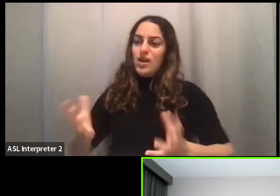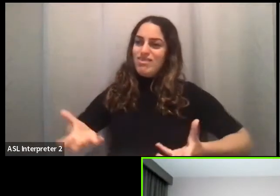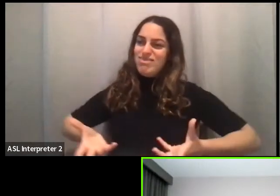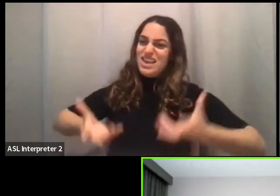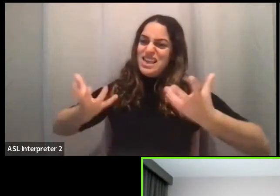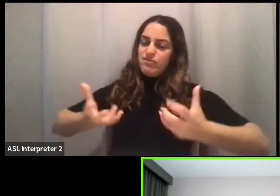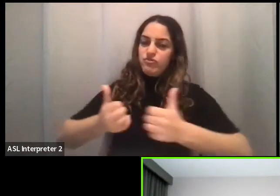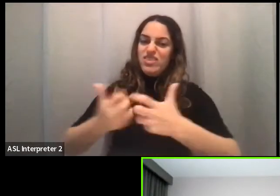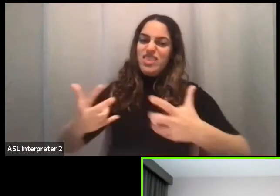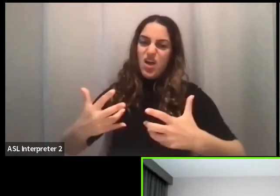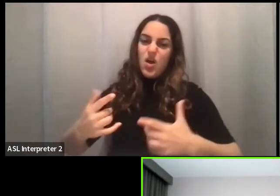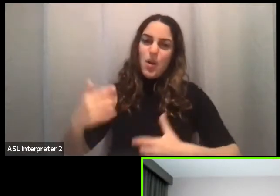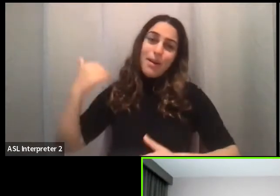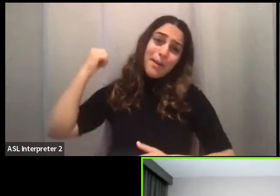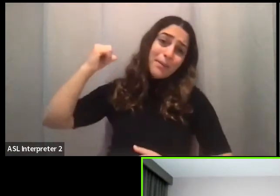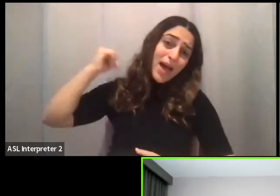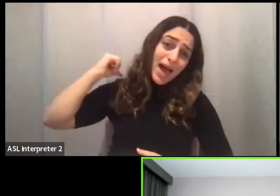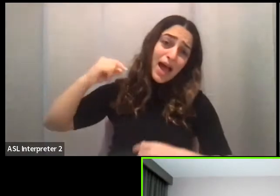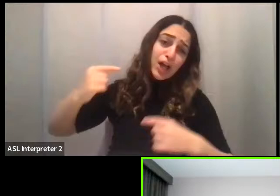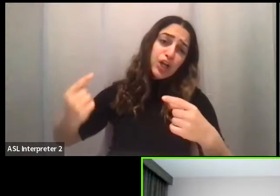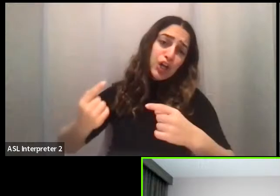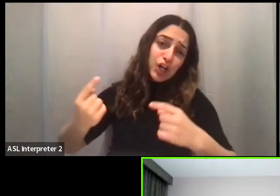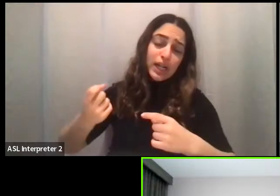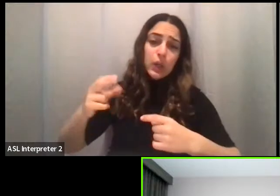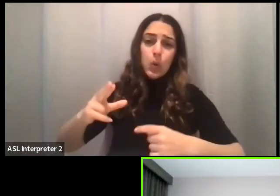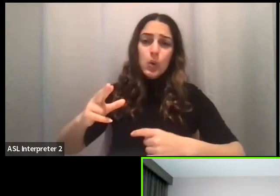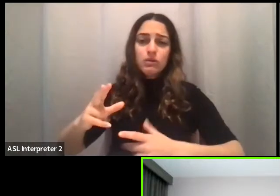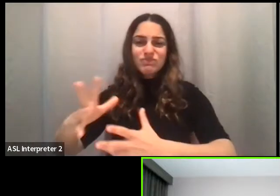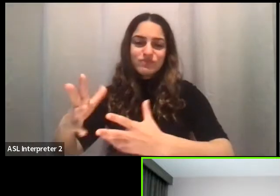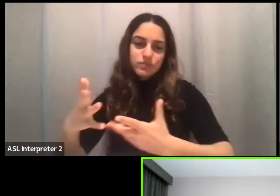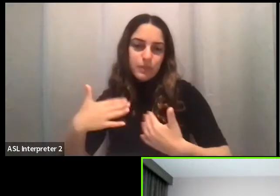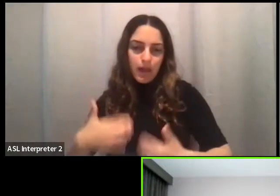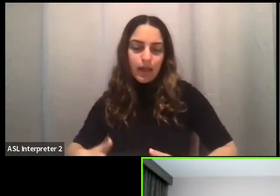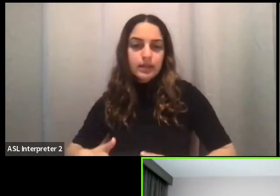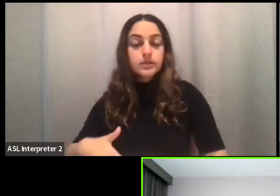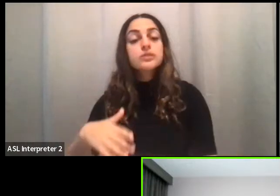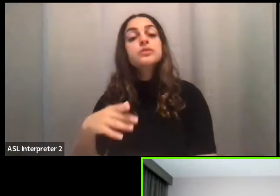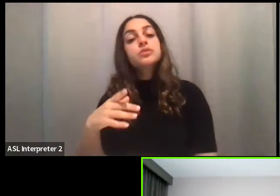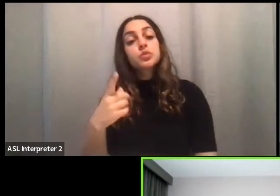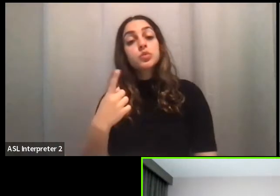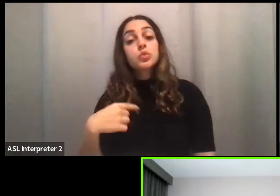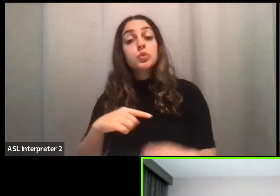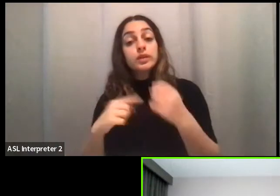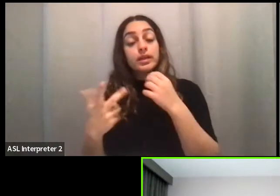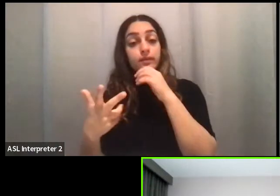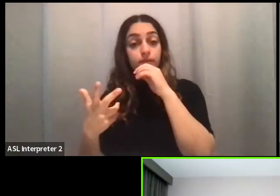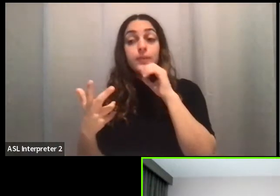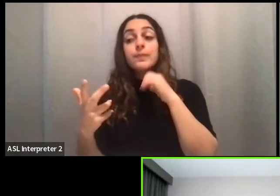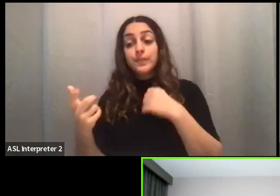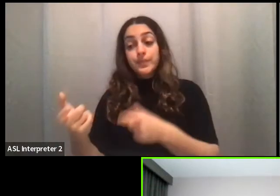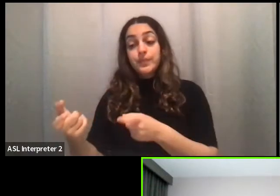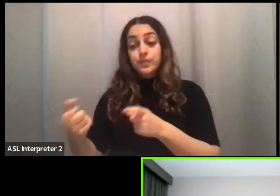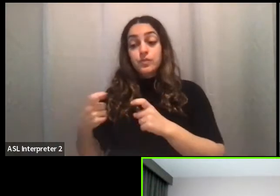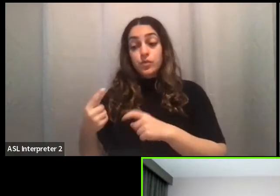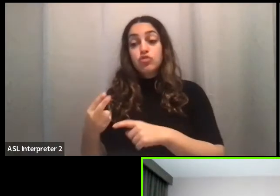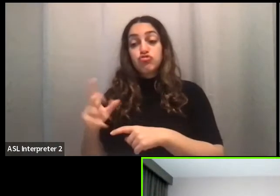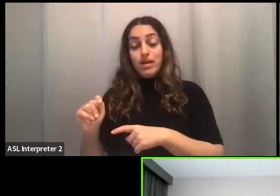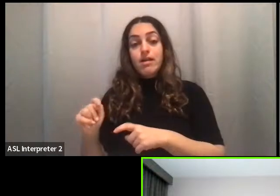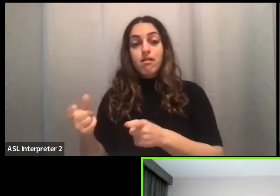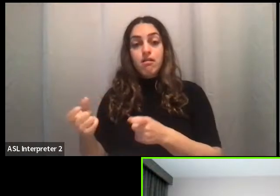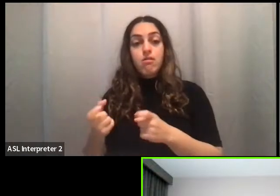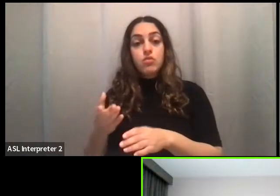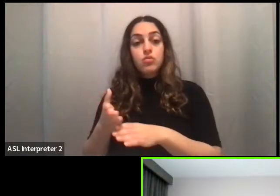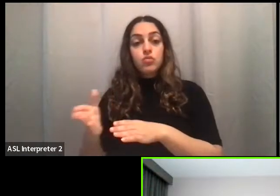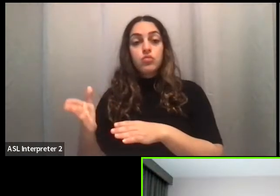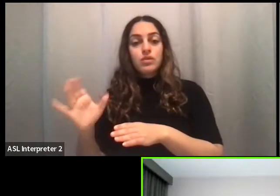muscular skeletal system we have received a grant through an industry supplier